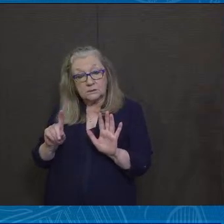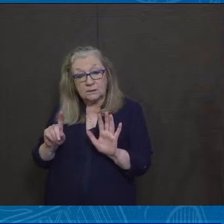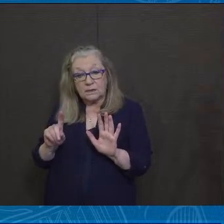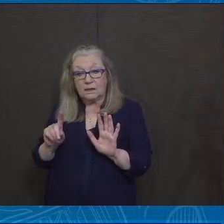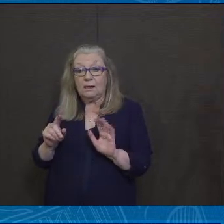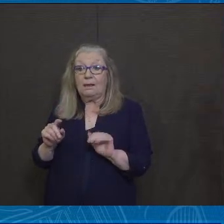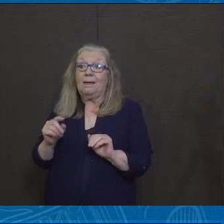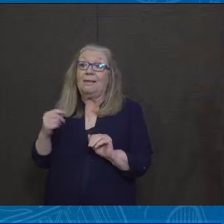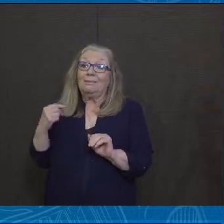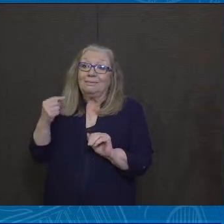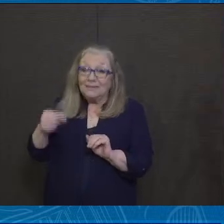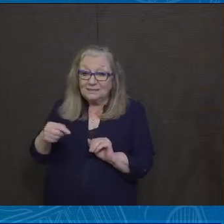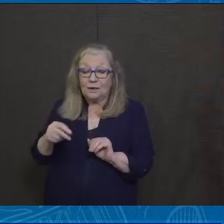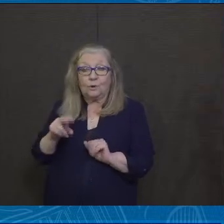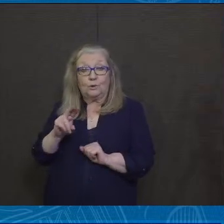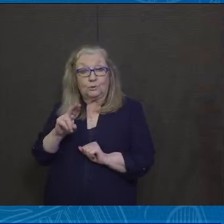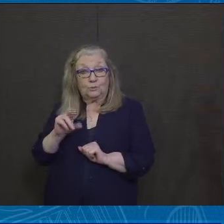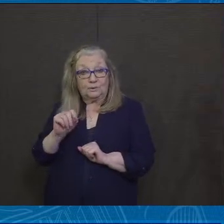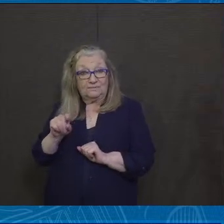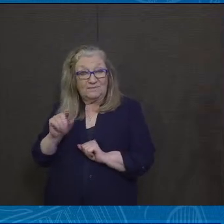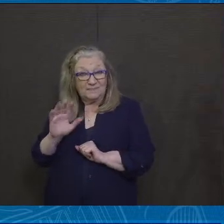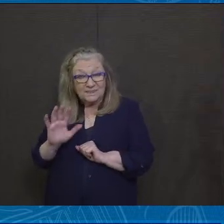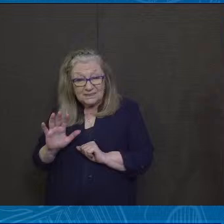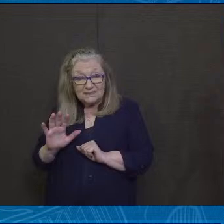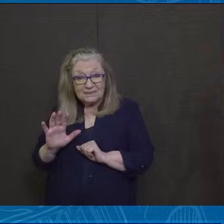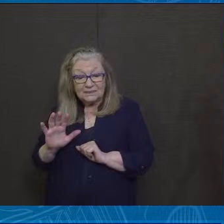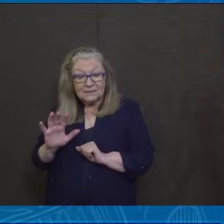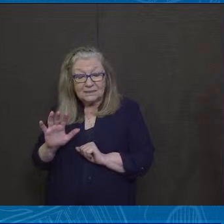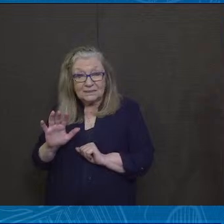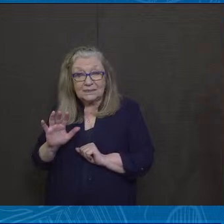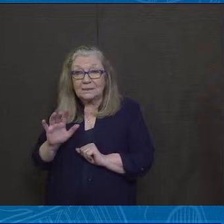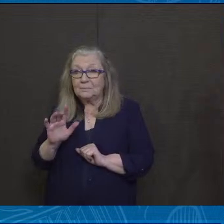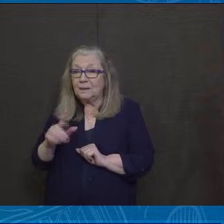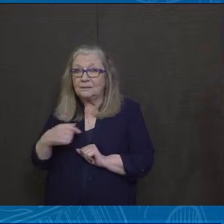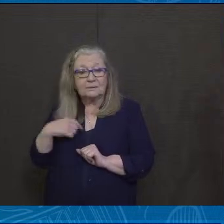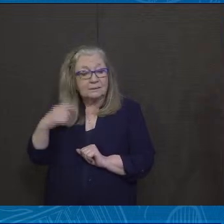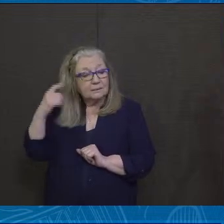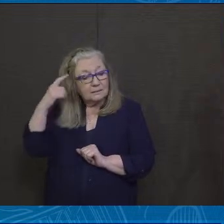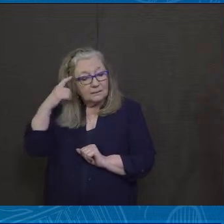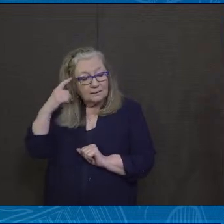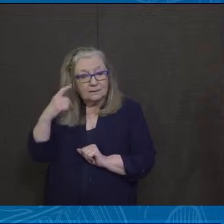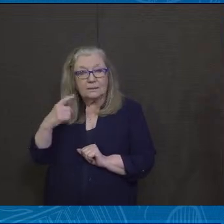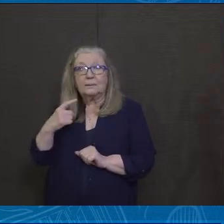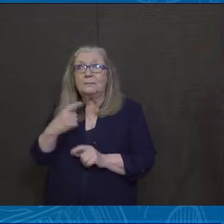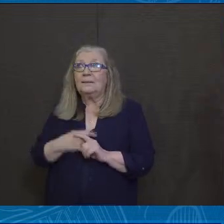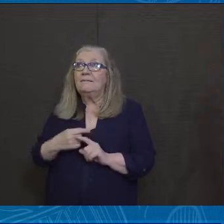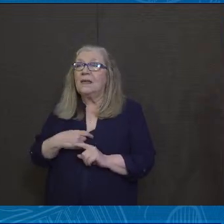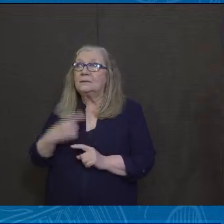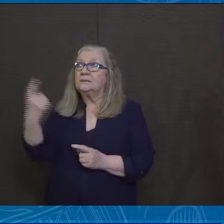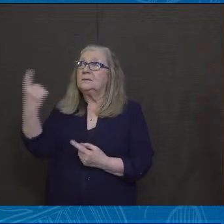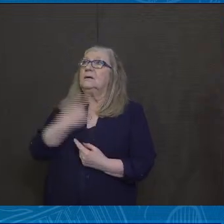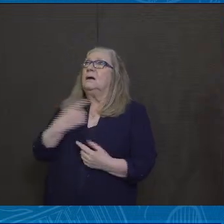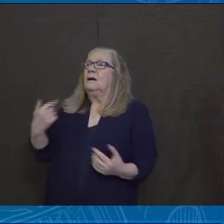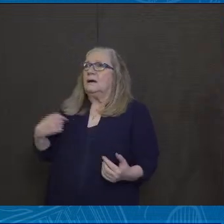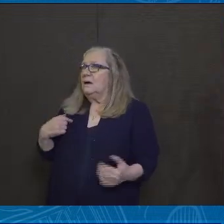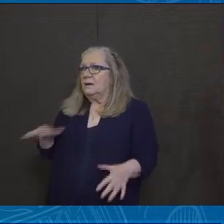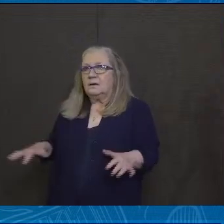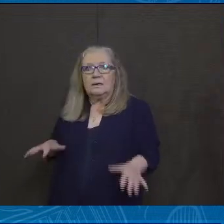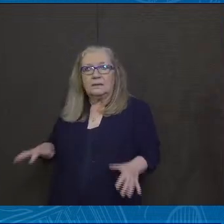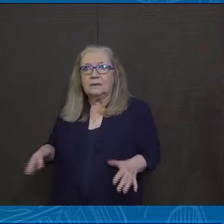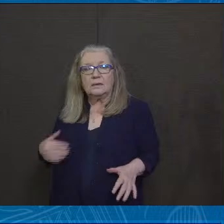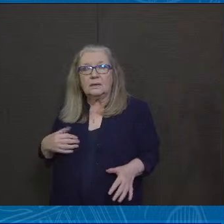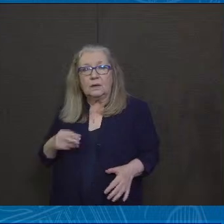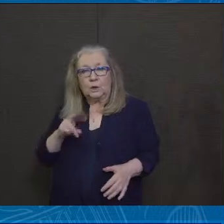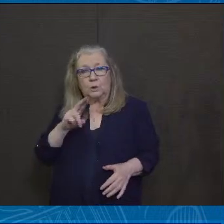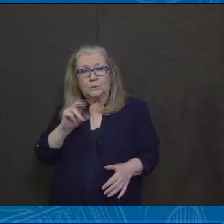2015. And we always believe that, we are cursed since after 2015. We got